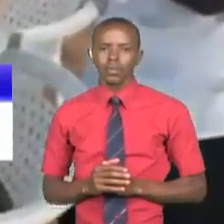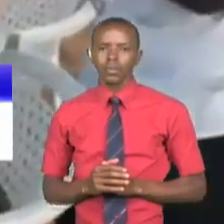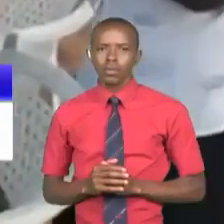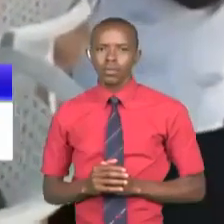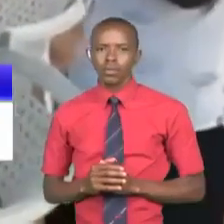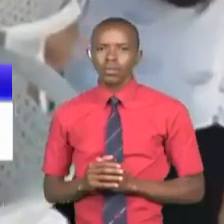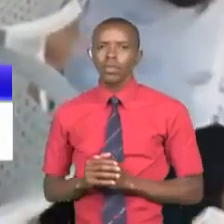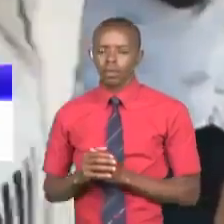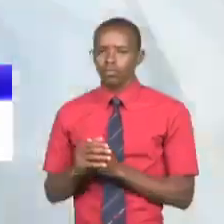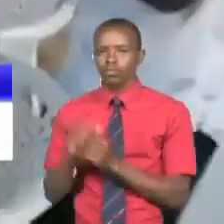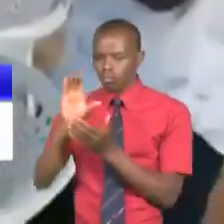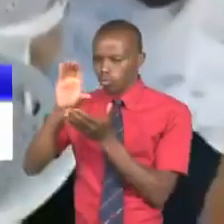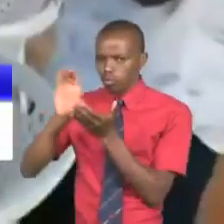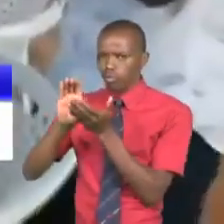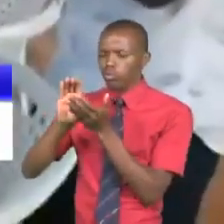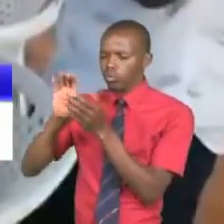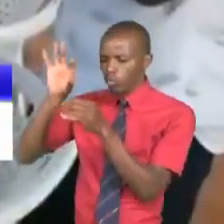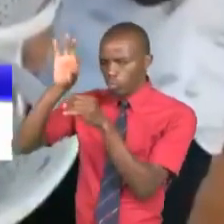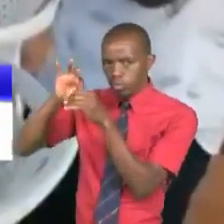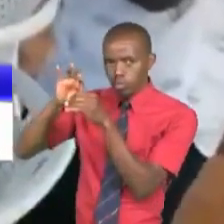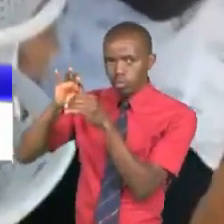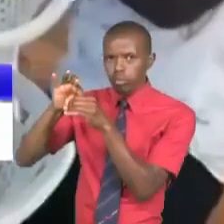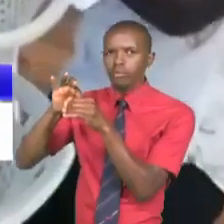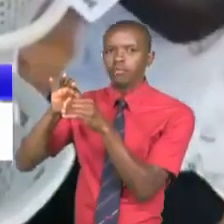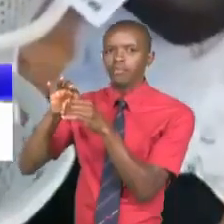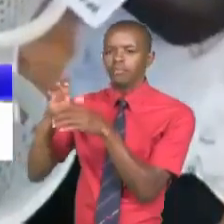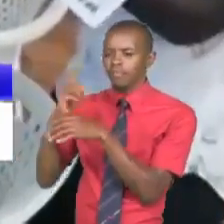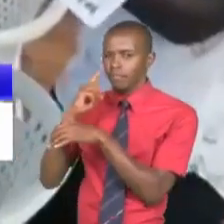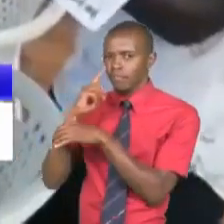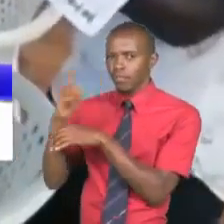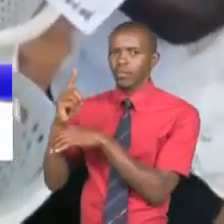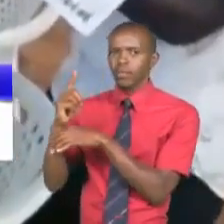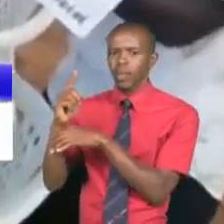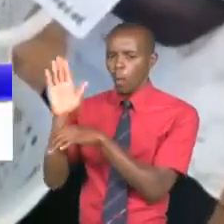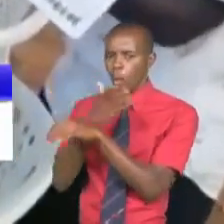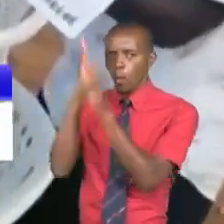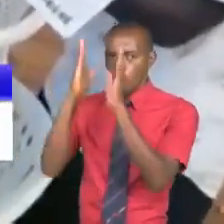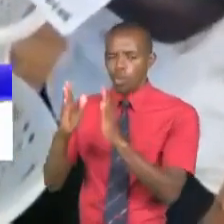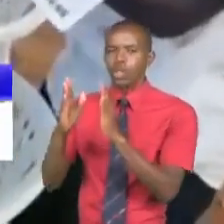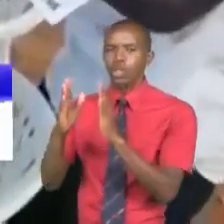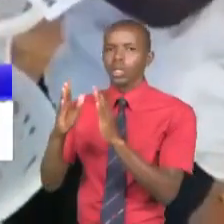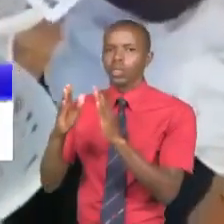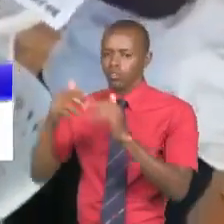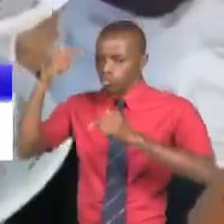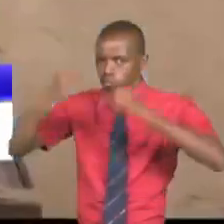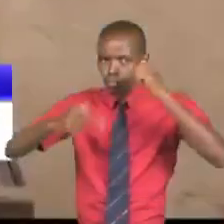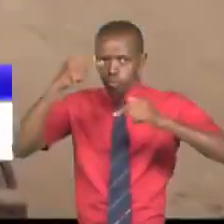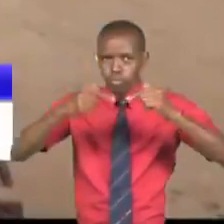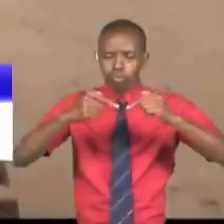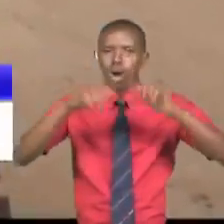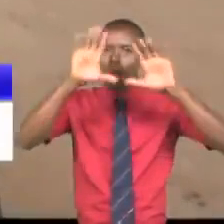Polls have just closed in the Uganda 2021 general elections that are seeing music star Bobby Wine take on the sitting president Yoweri